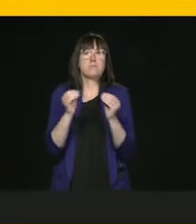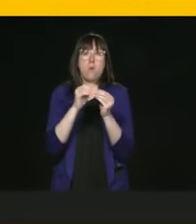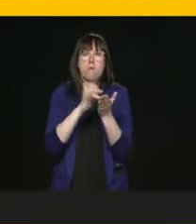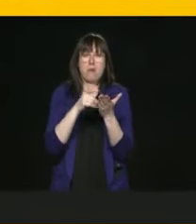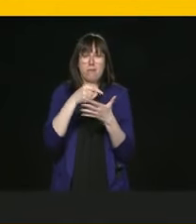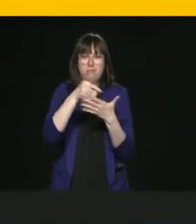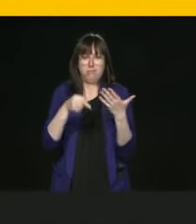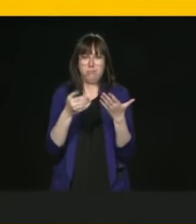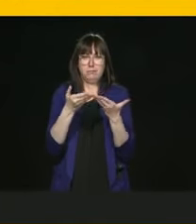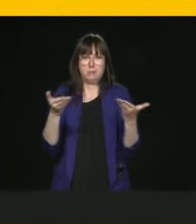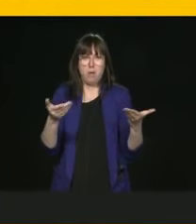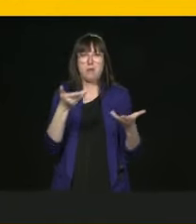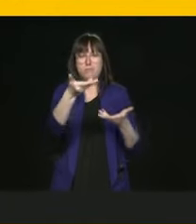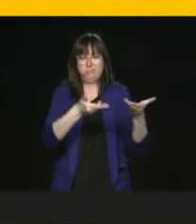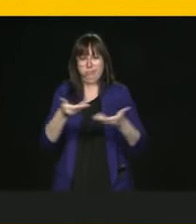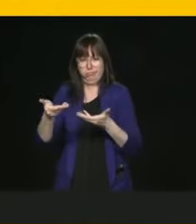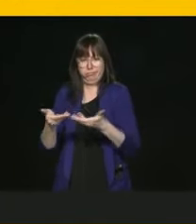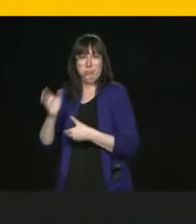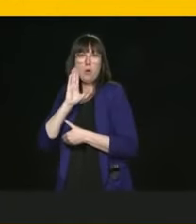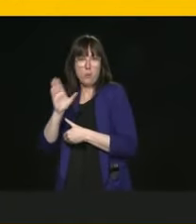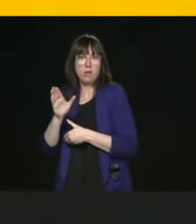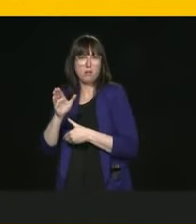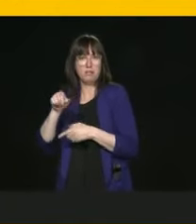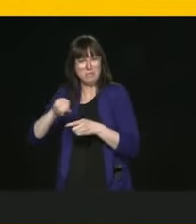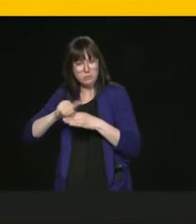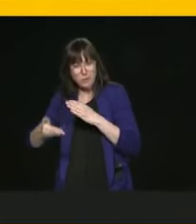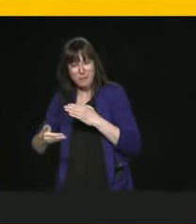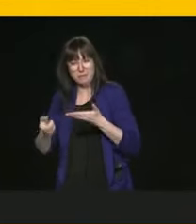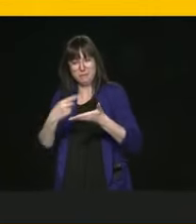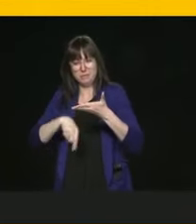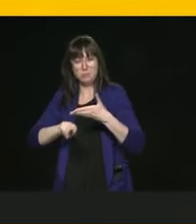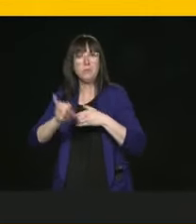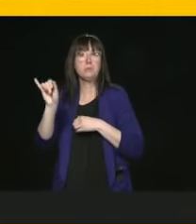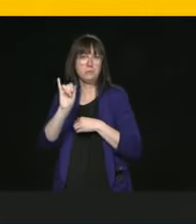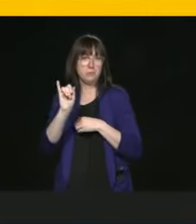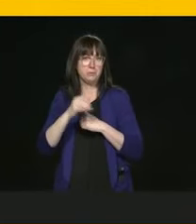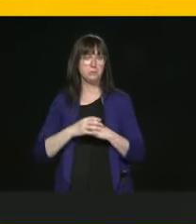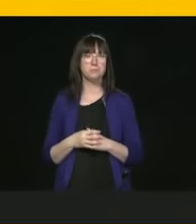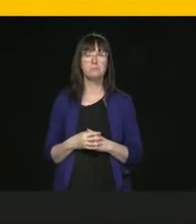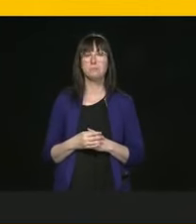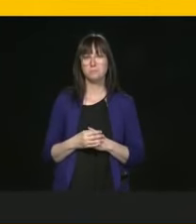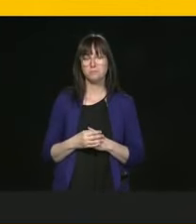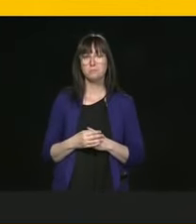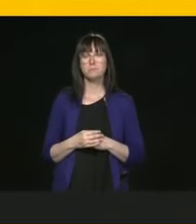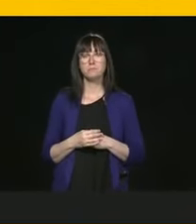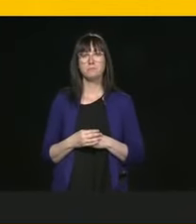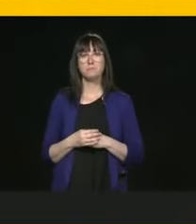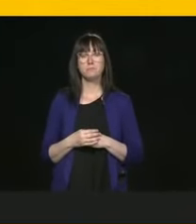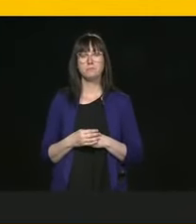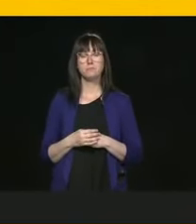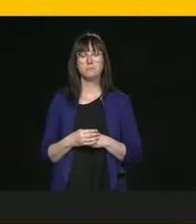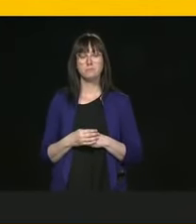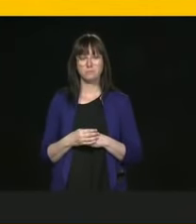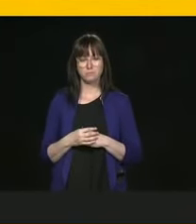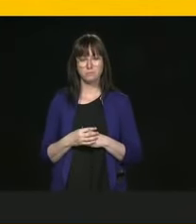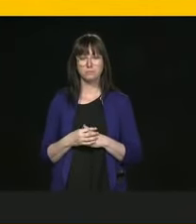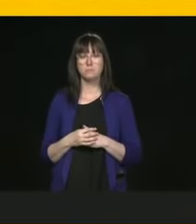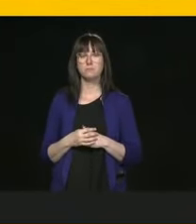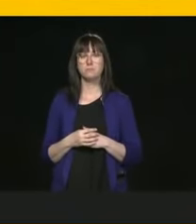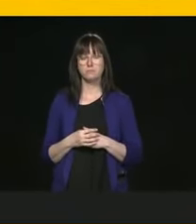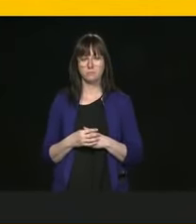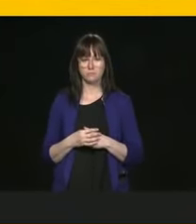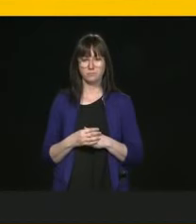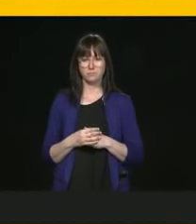next week. We are all very anxious to see when this will be over. We are